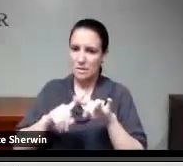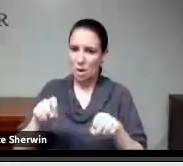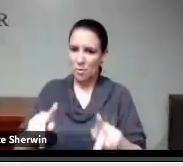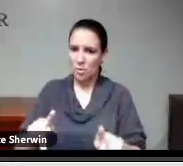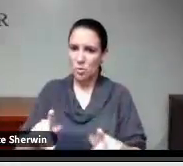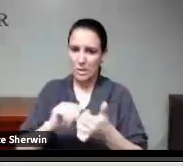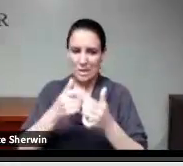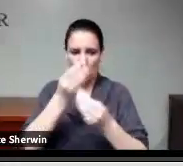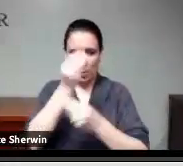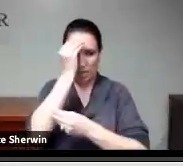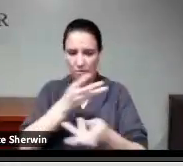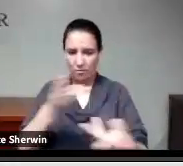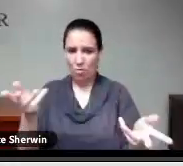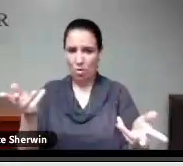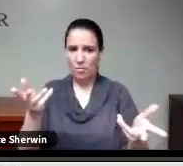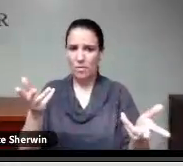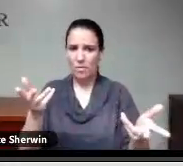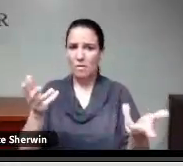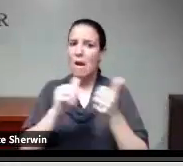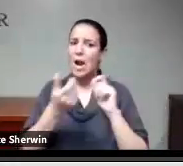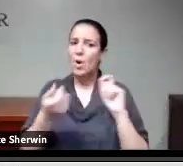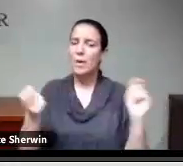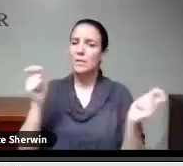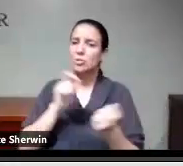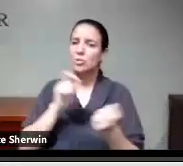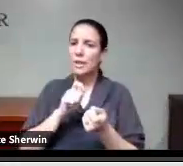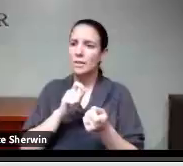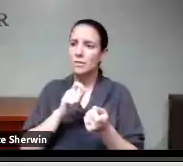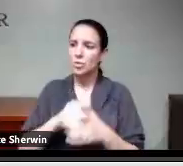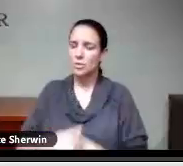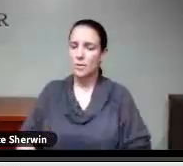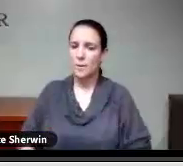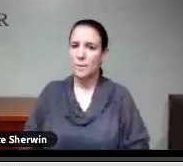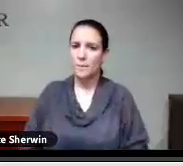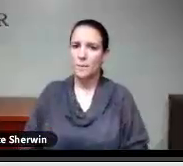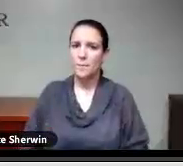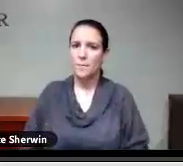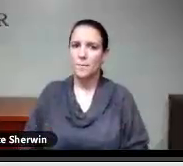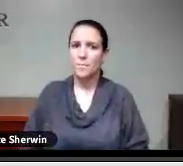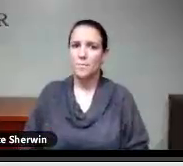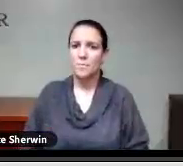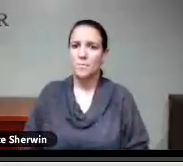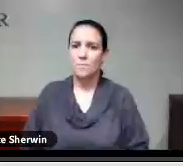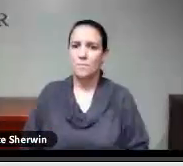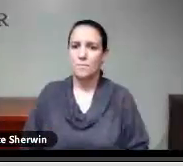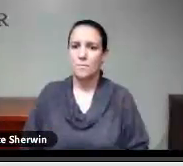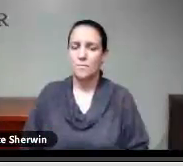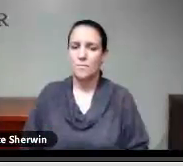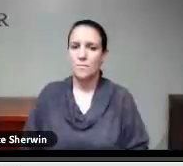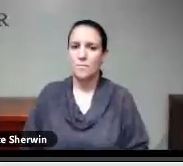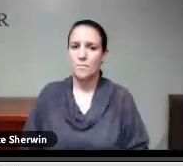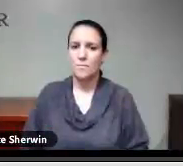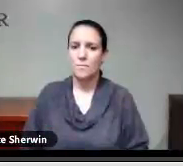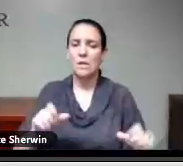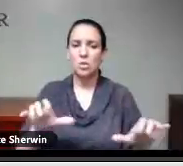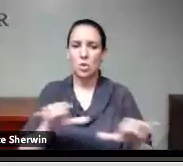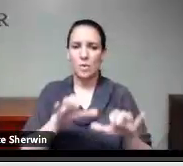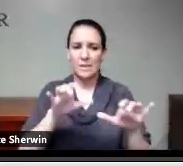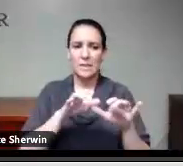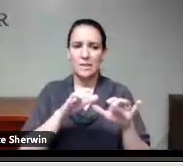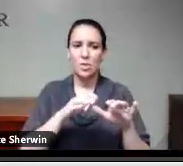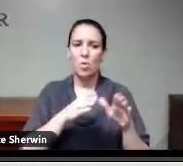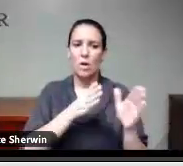with people what we're going to do differently and how we'll measure our success? And then they did incremental measurements along the way.